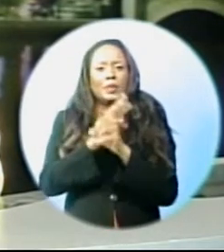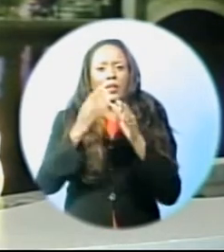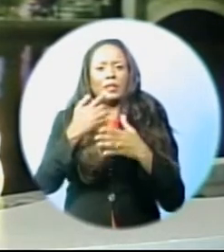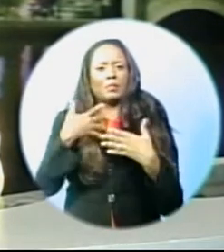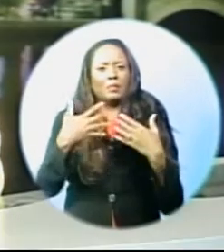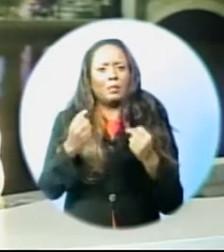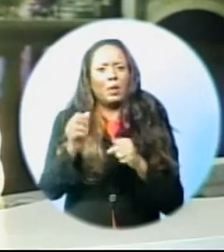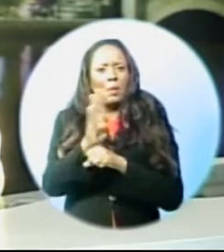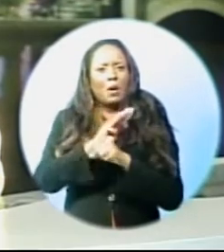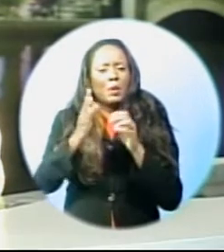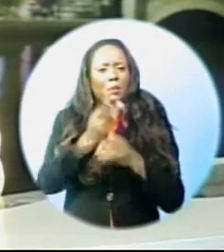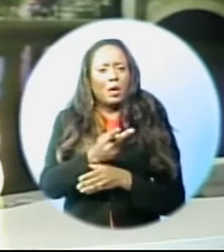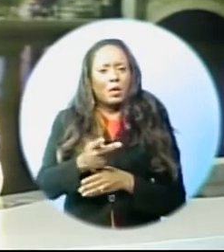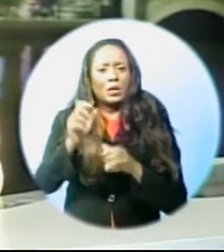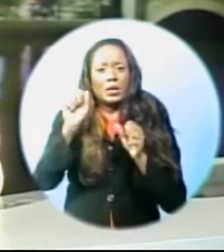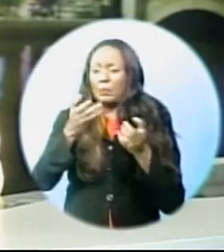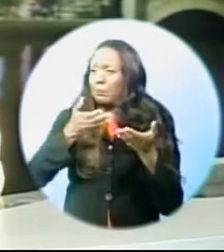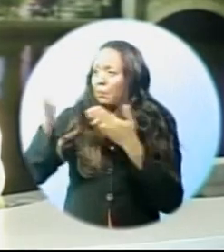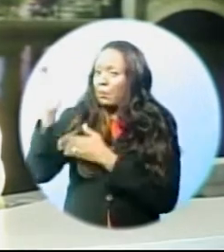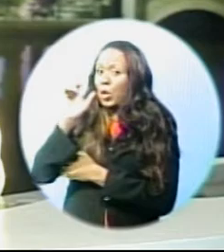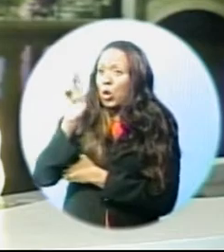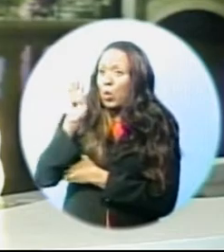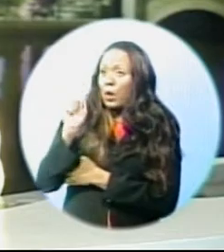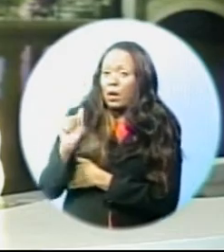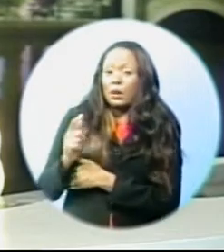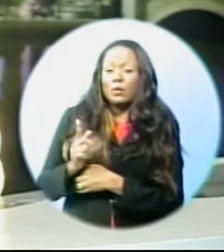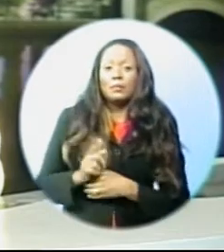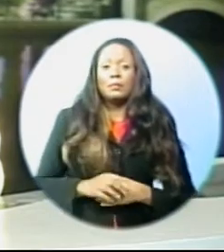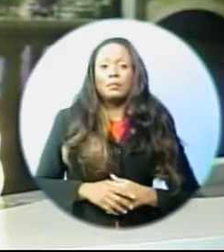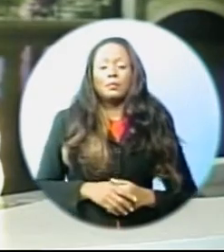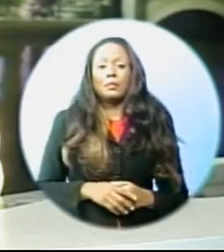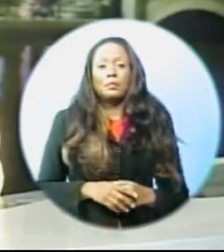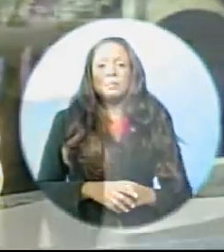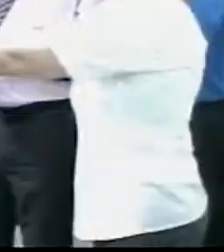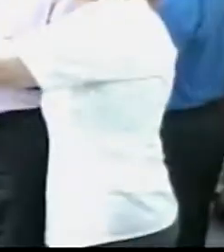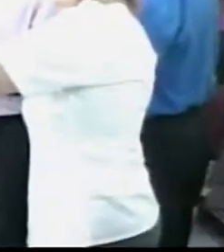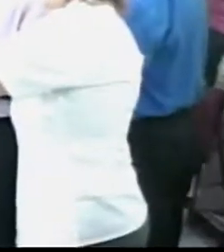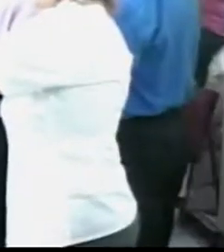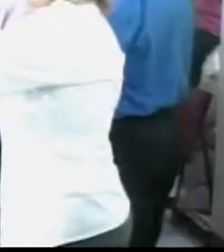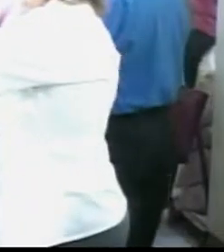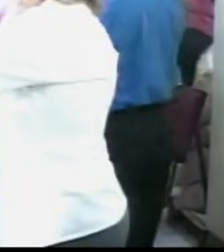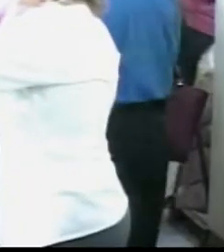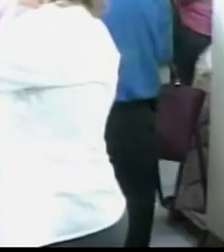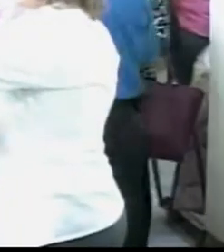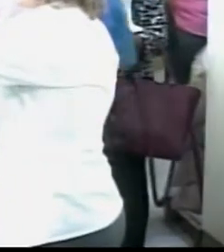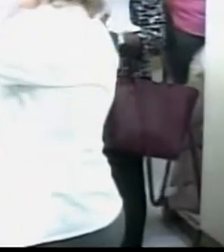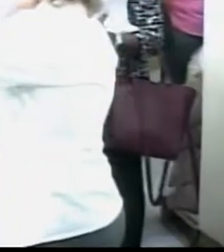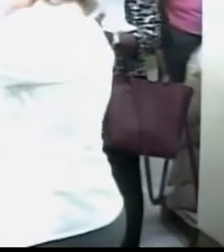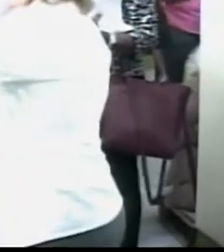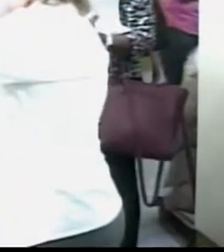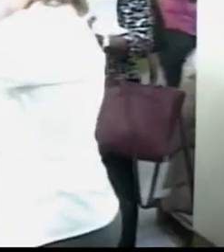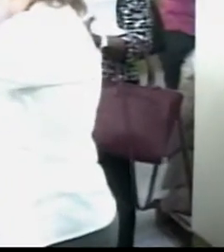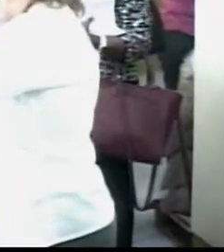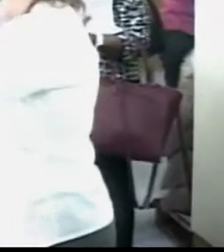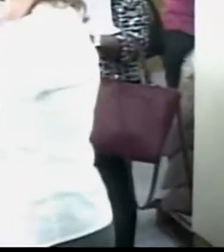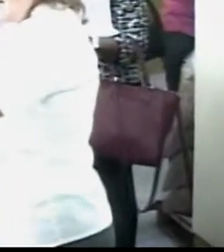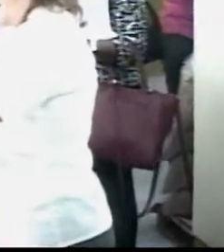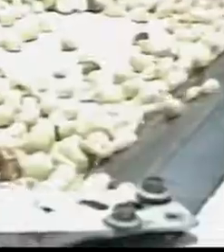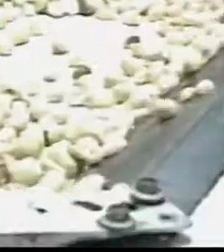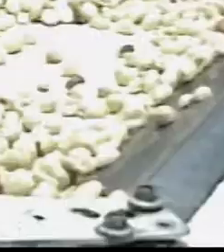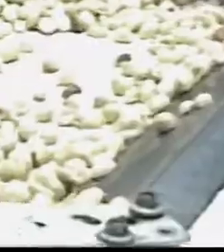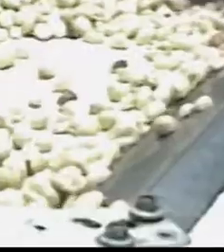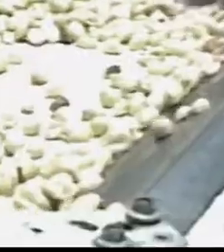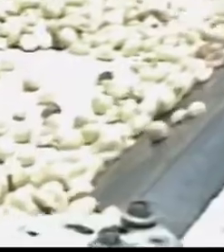Barbadian products are ready for the Cuban market. He spoke about plans during a tour of the Good Time Snacks manufacturing plant in Grisette,